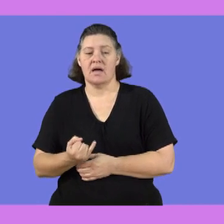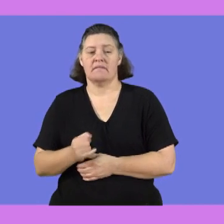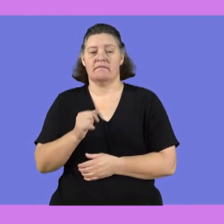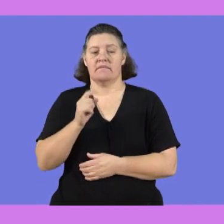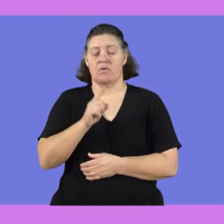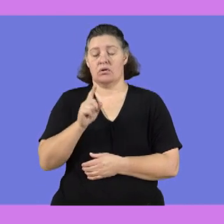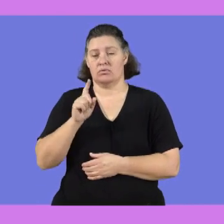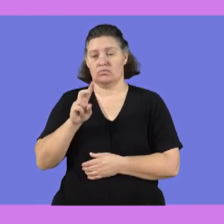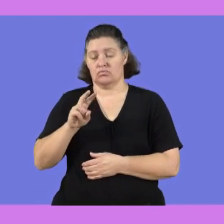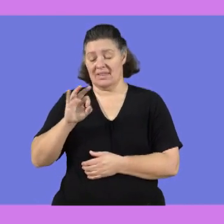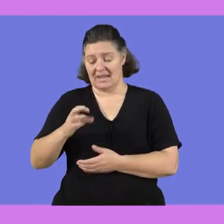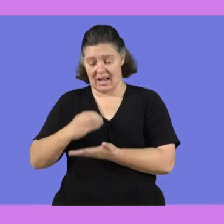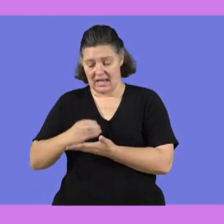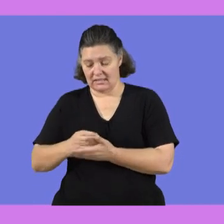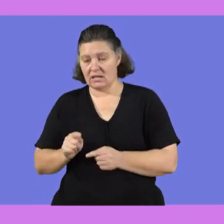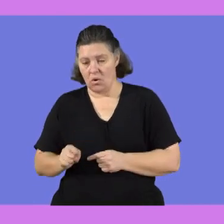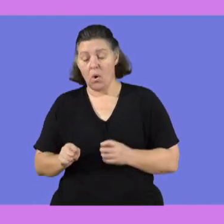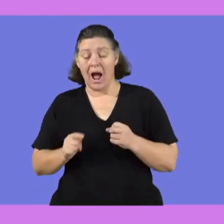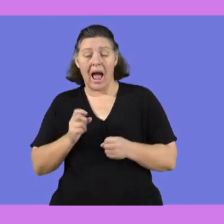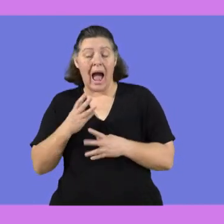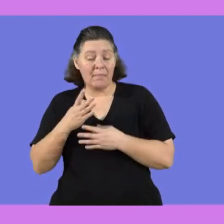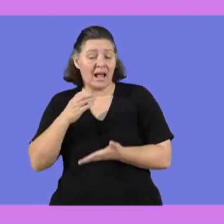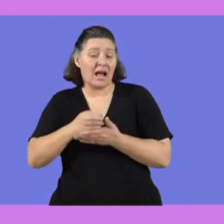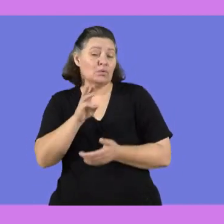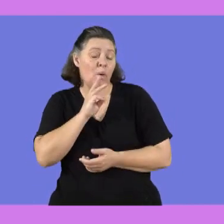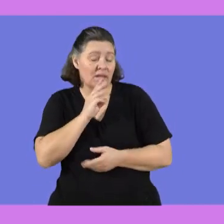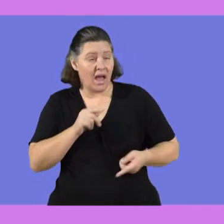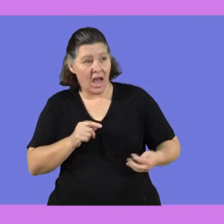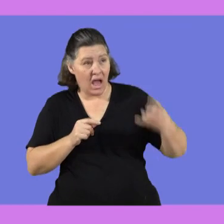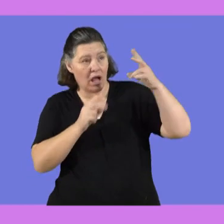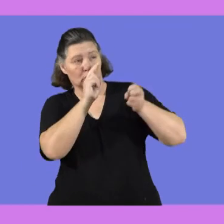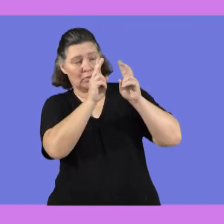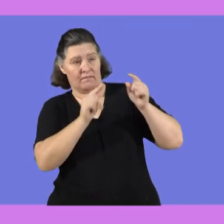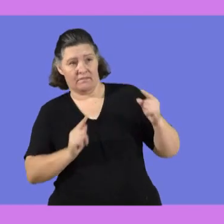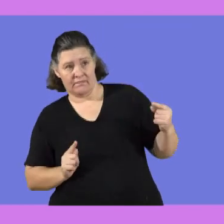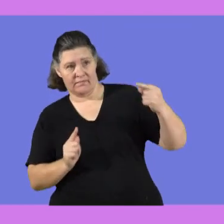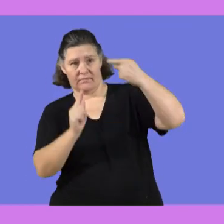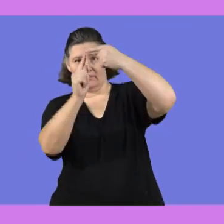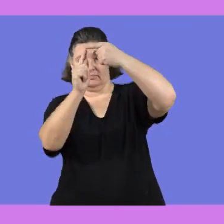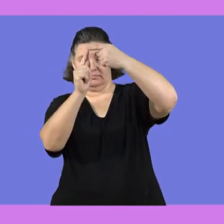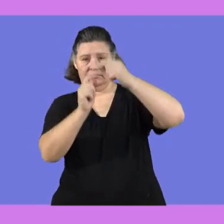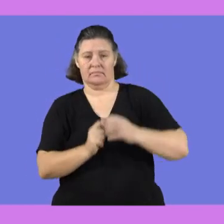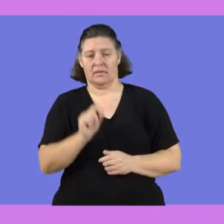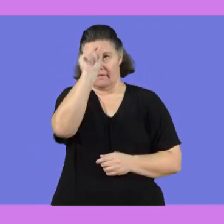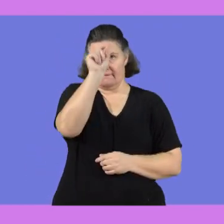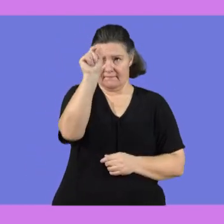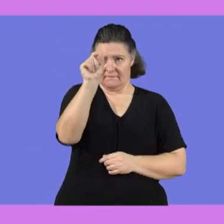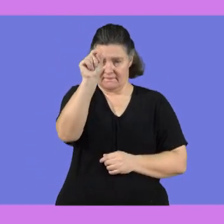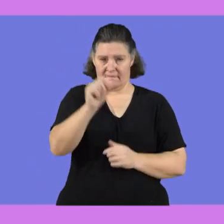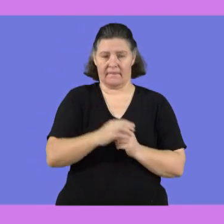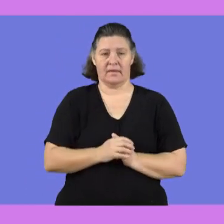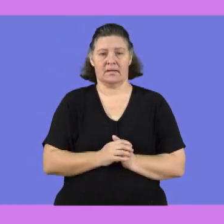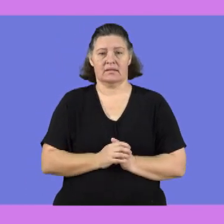for 3, this is the 3 glasses, we say 12. And then because this is your 10, we can read from 10,